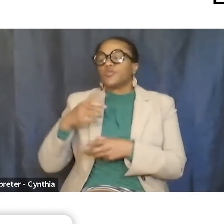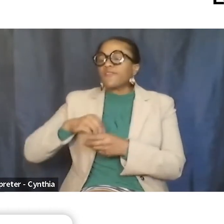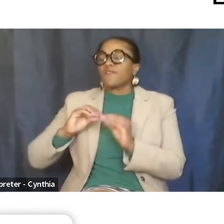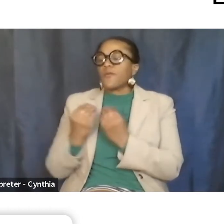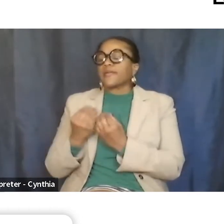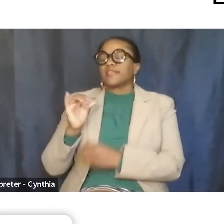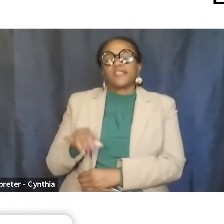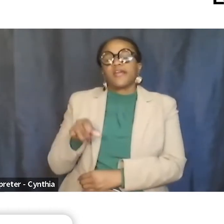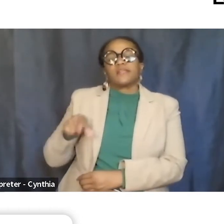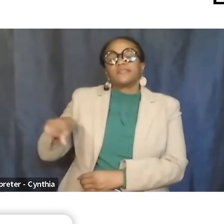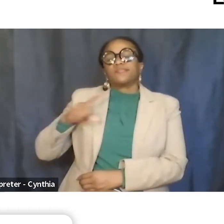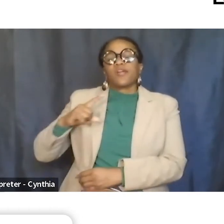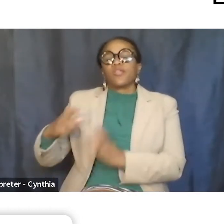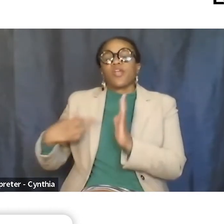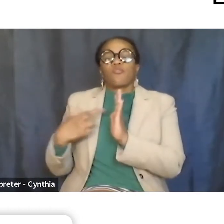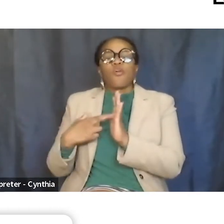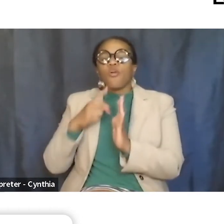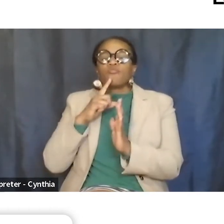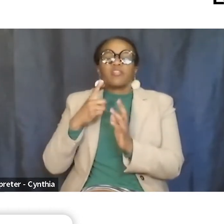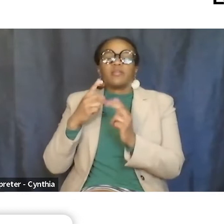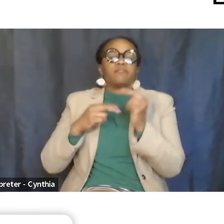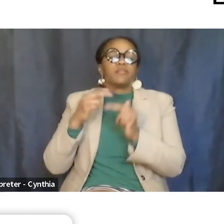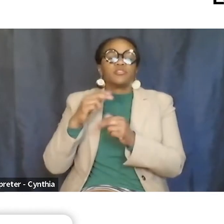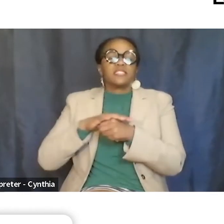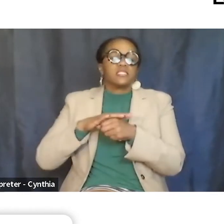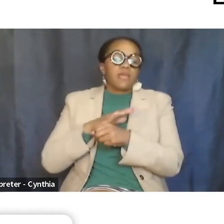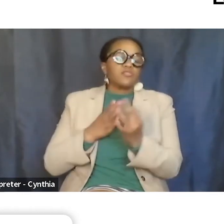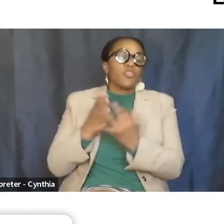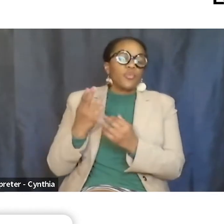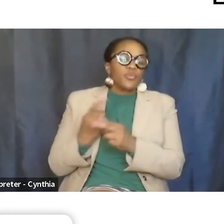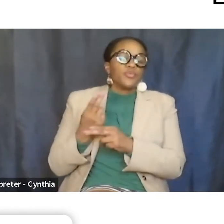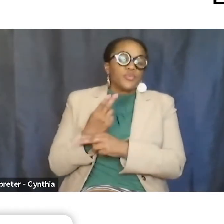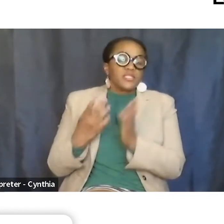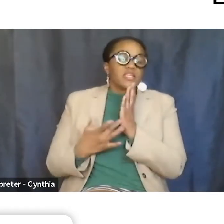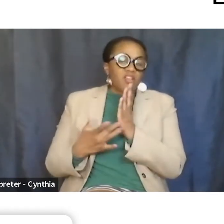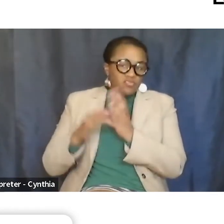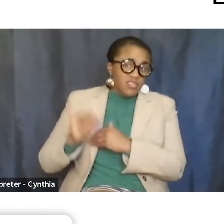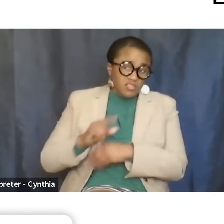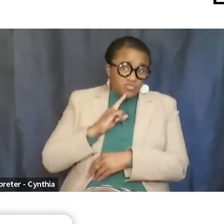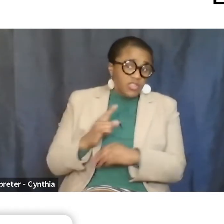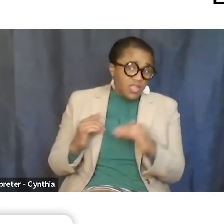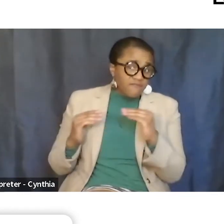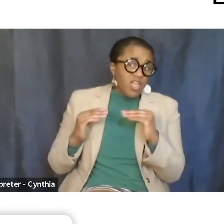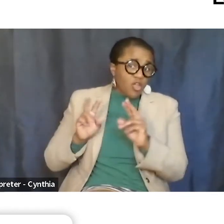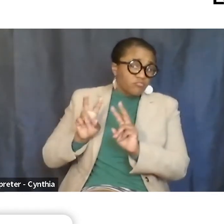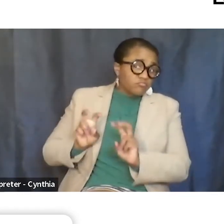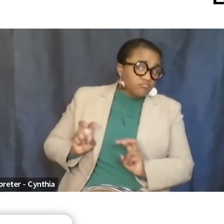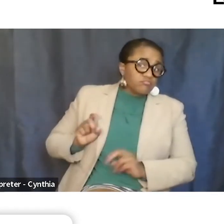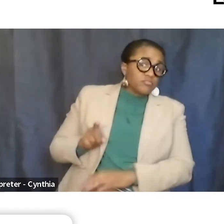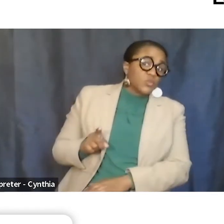that is building a space through the use of technology. Would you say that that's a fair analysis of